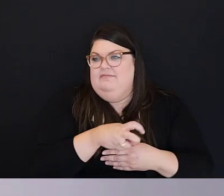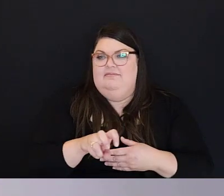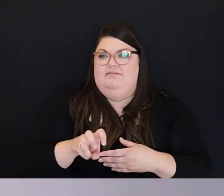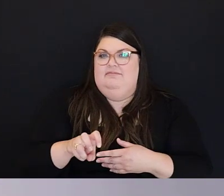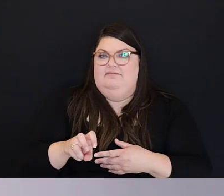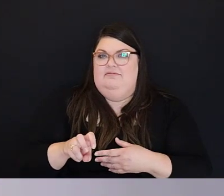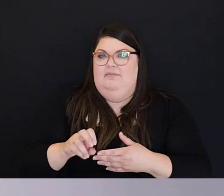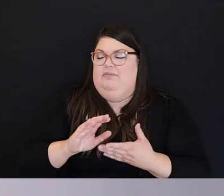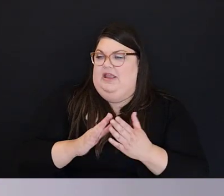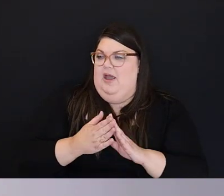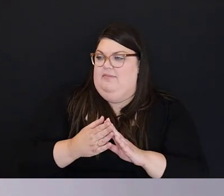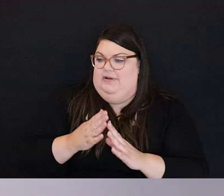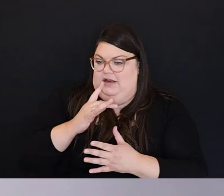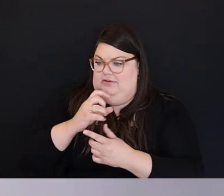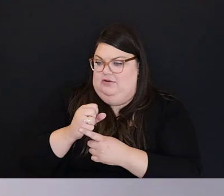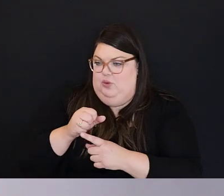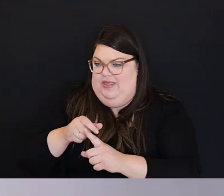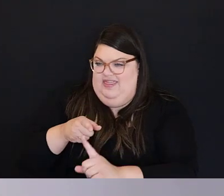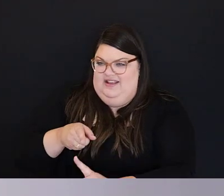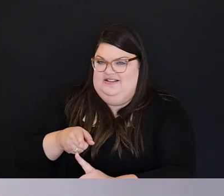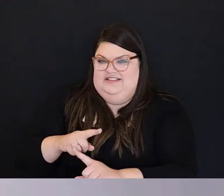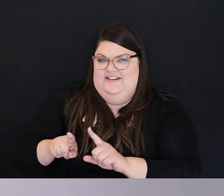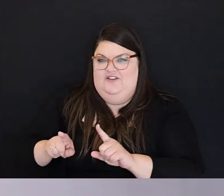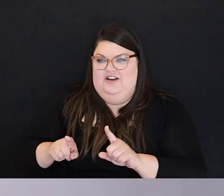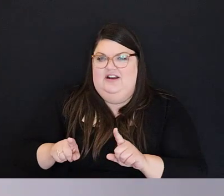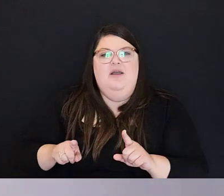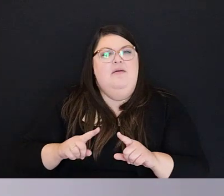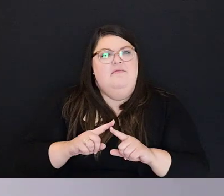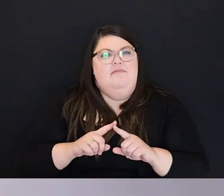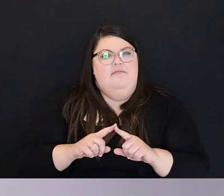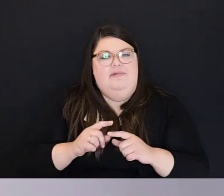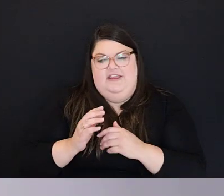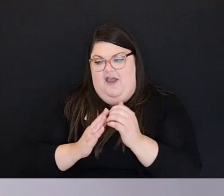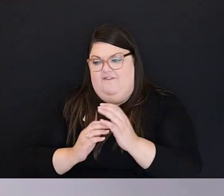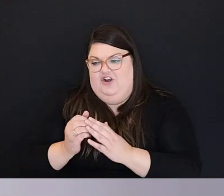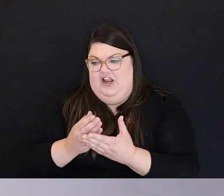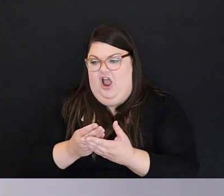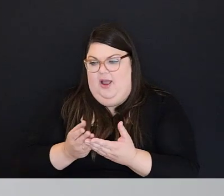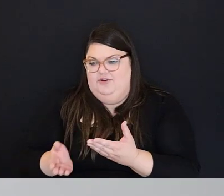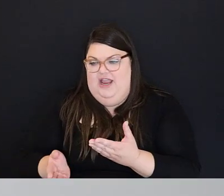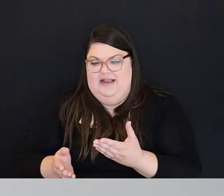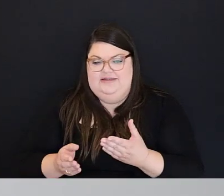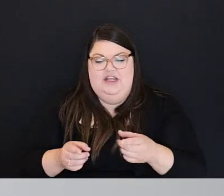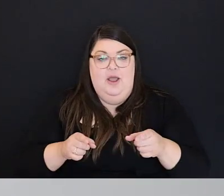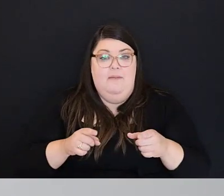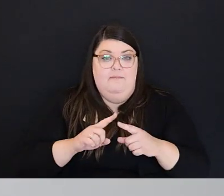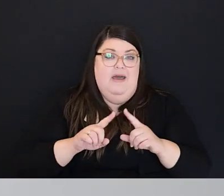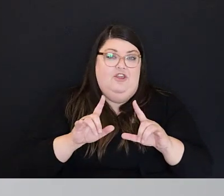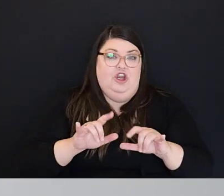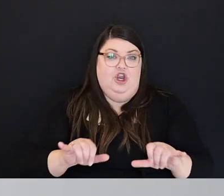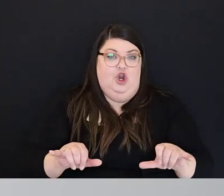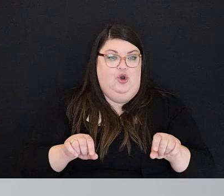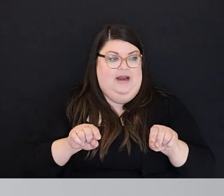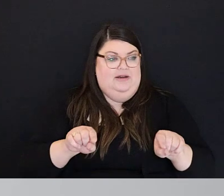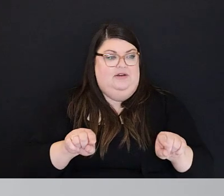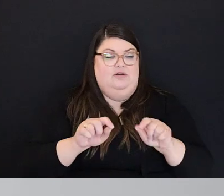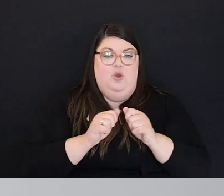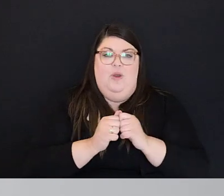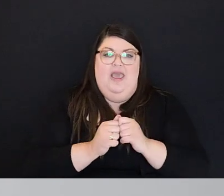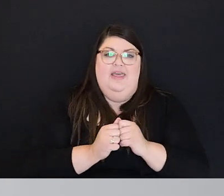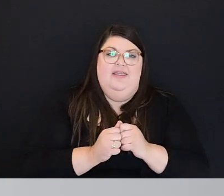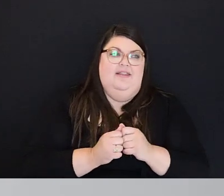Maybe it's, you know, and they're like concurrent, so the comforting objects are going on concurrent with, you know, maybe